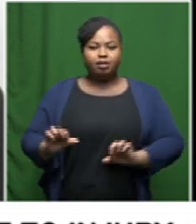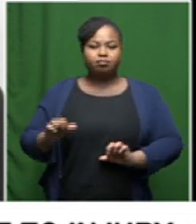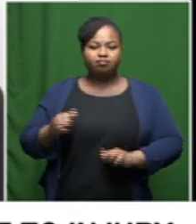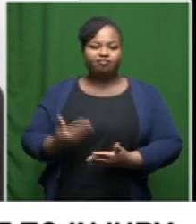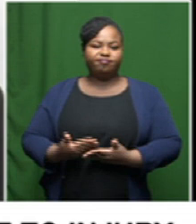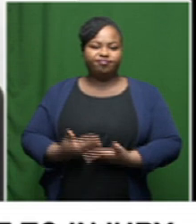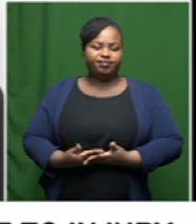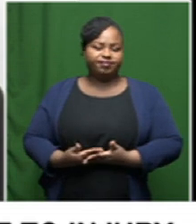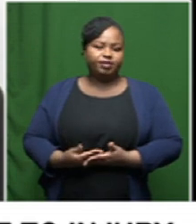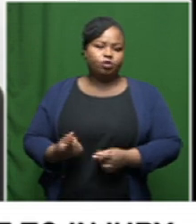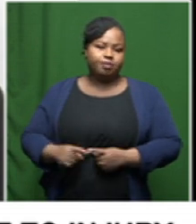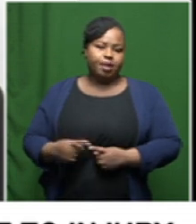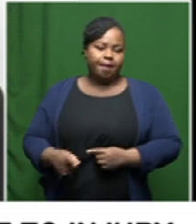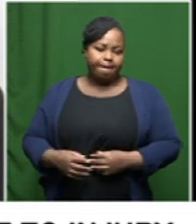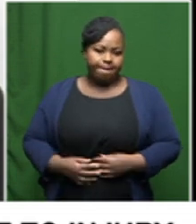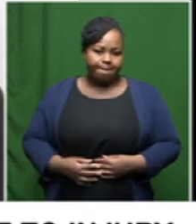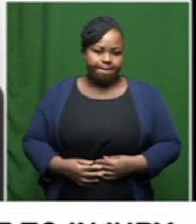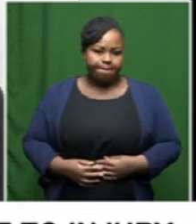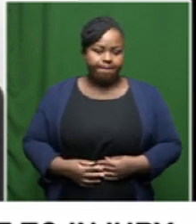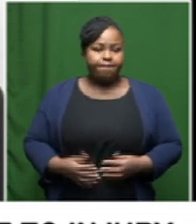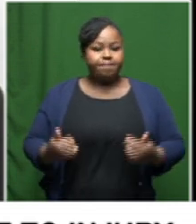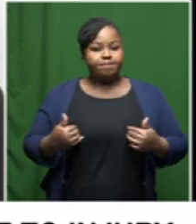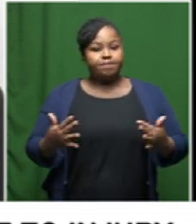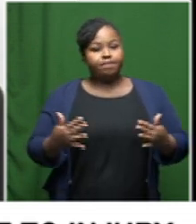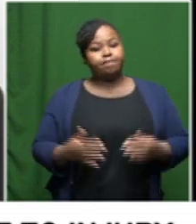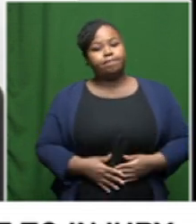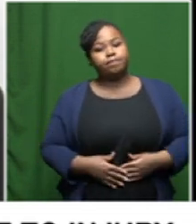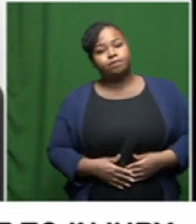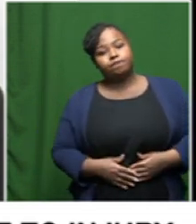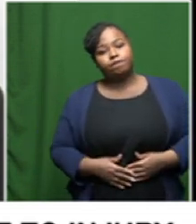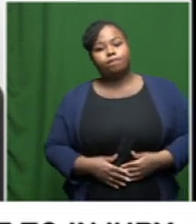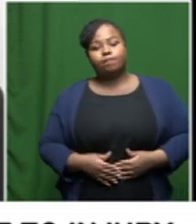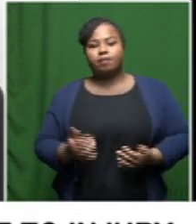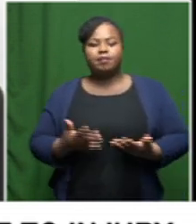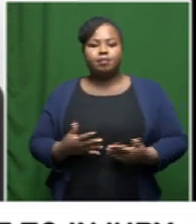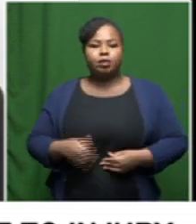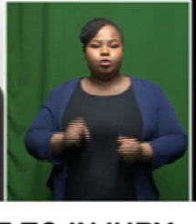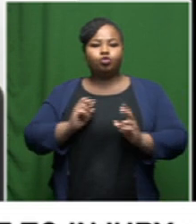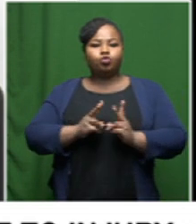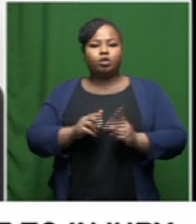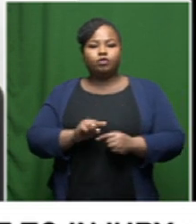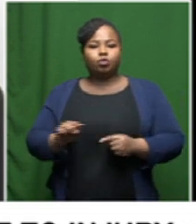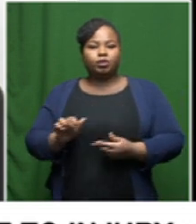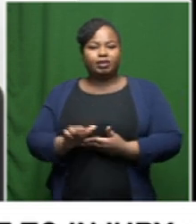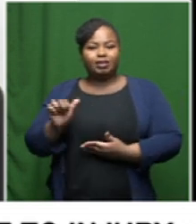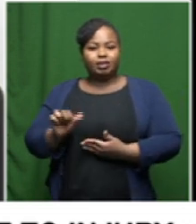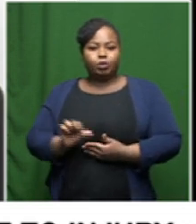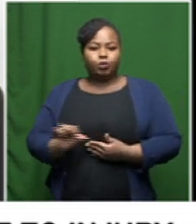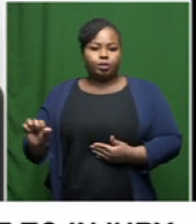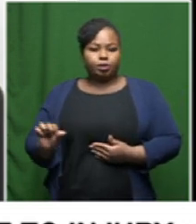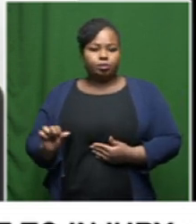back into the field of play. She will start jogging around 12 to 16 weeks, which is roughly